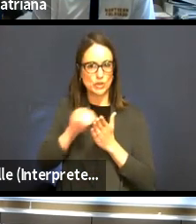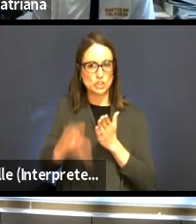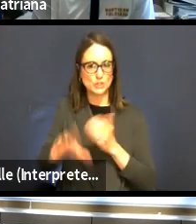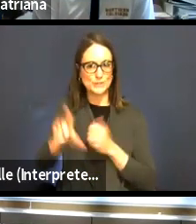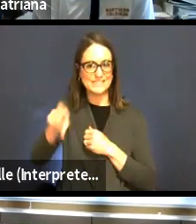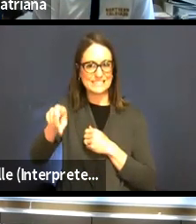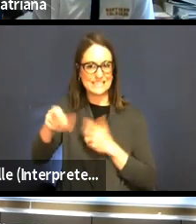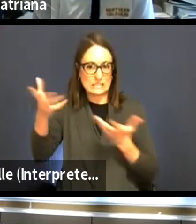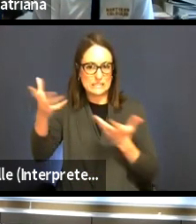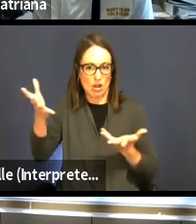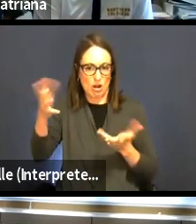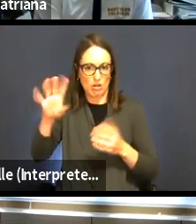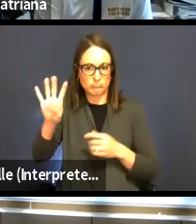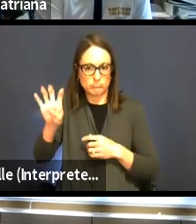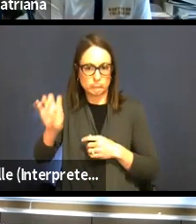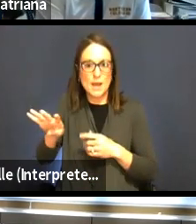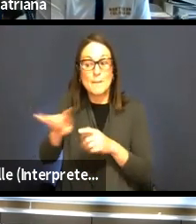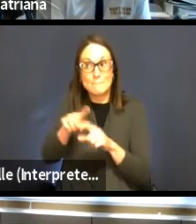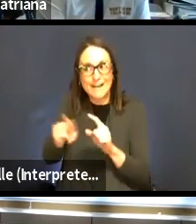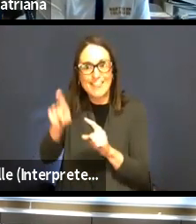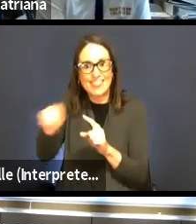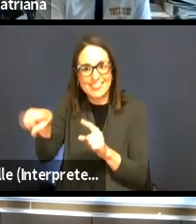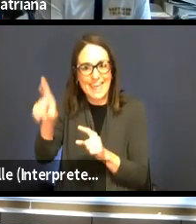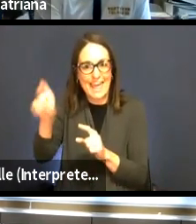able to articulate it to us.